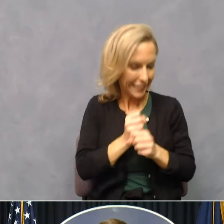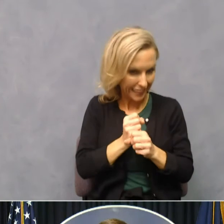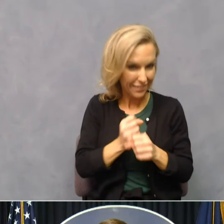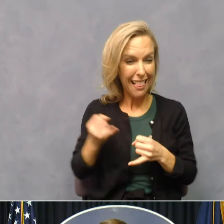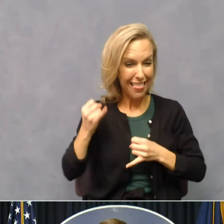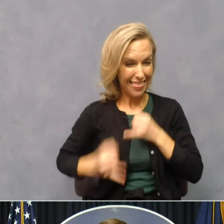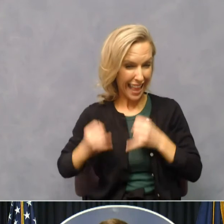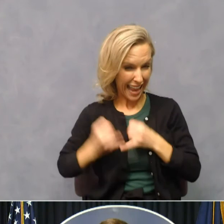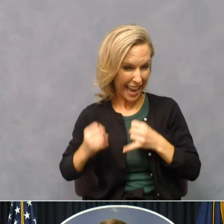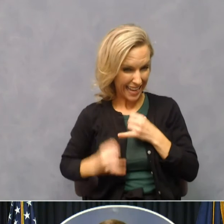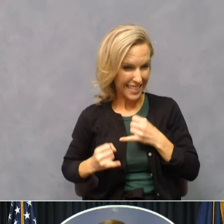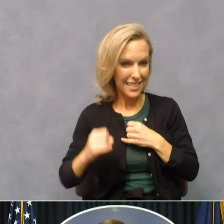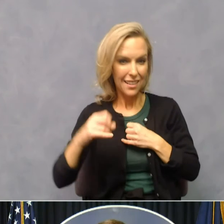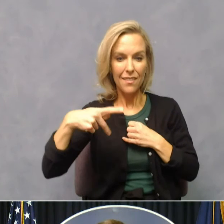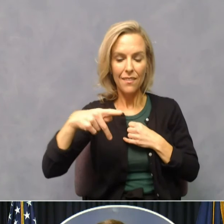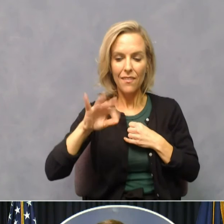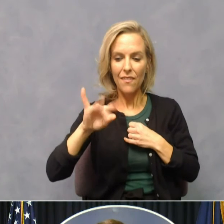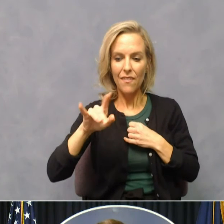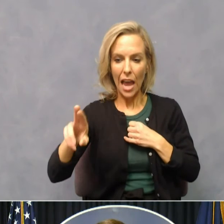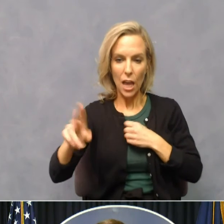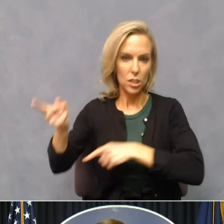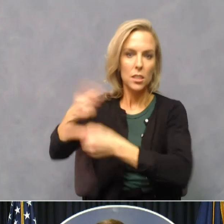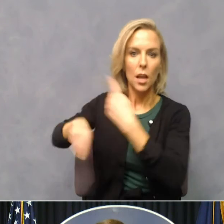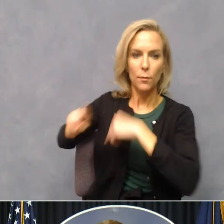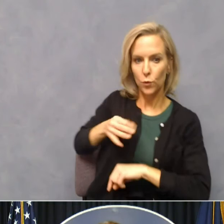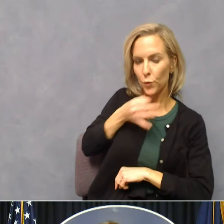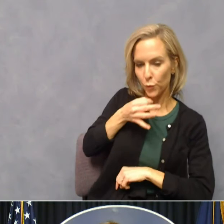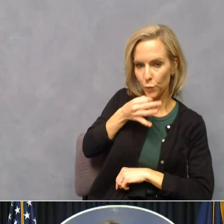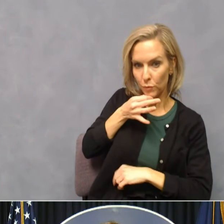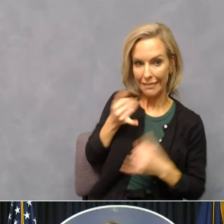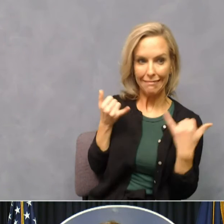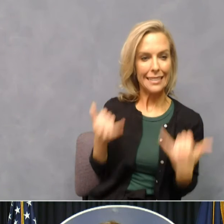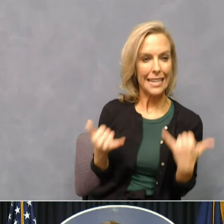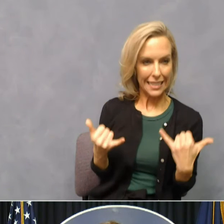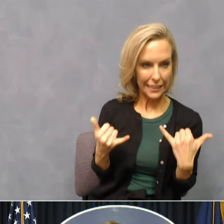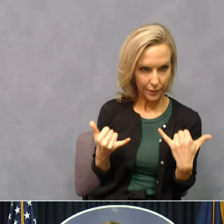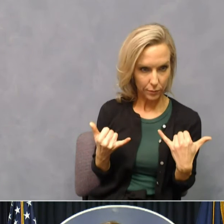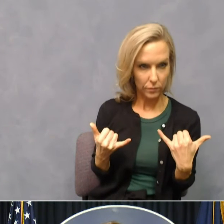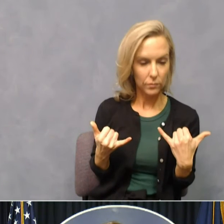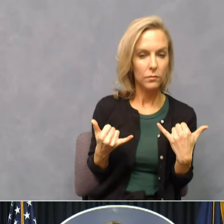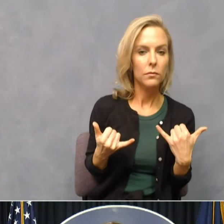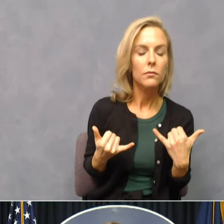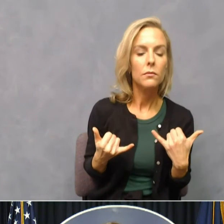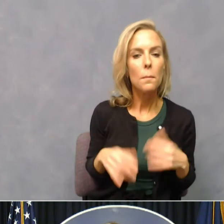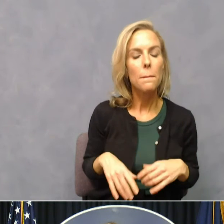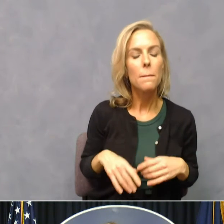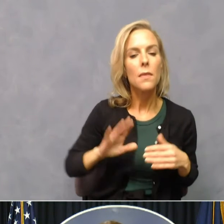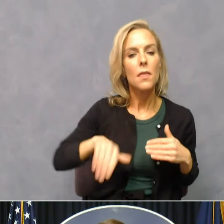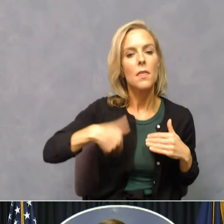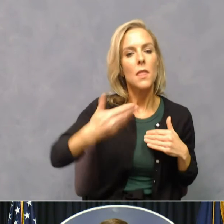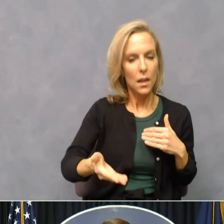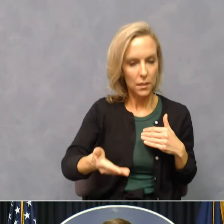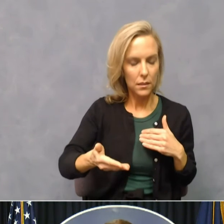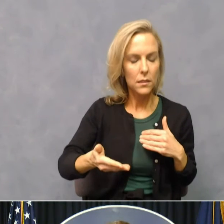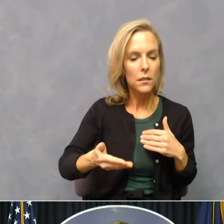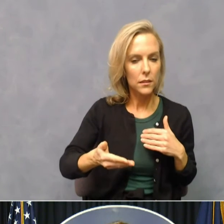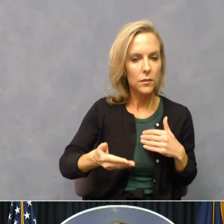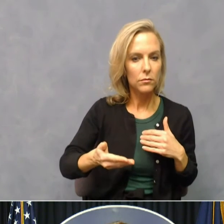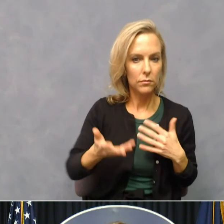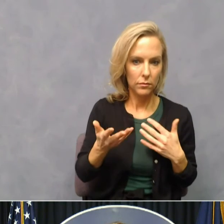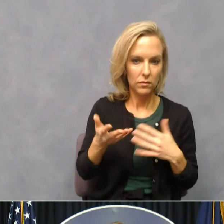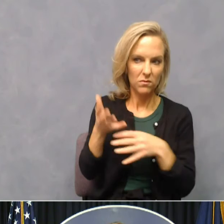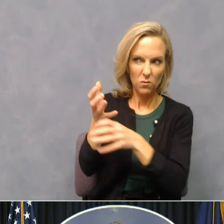from Pfizer is coming in as we speak, and the next one we'll get really the first